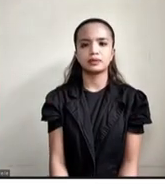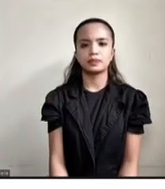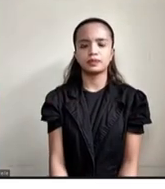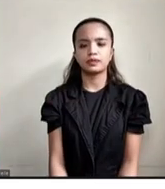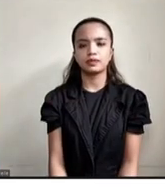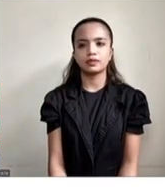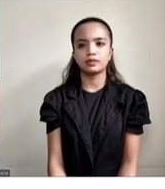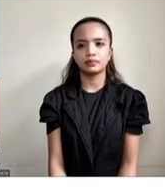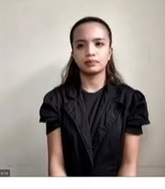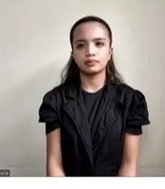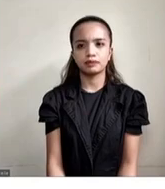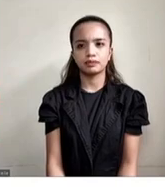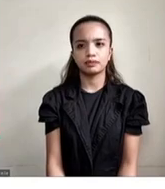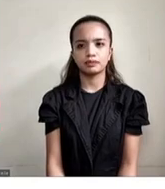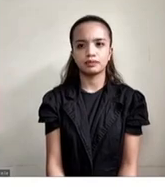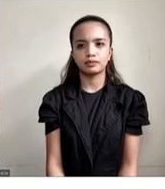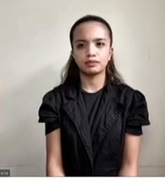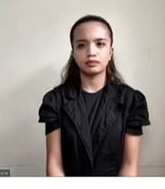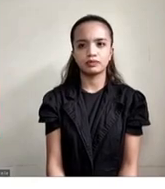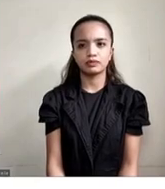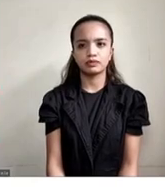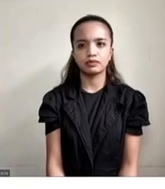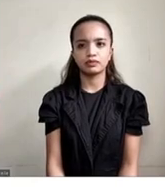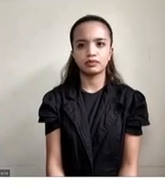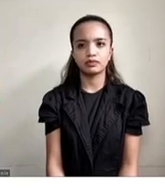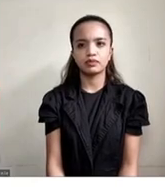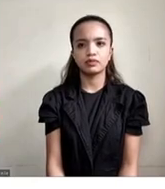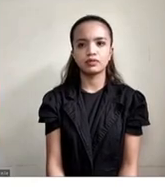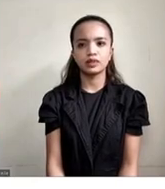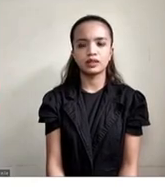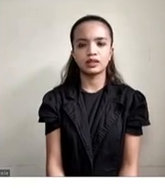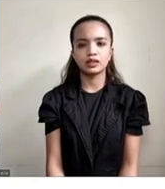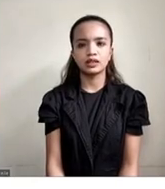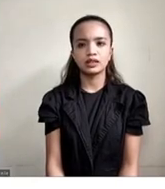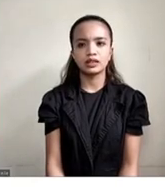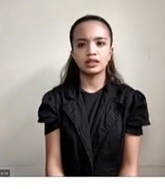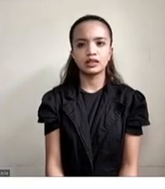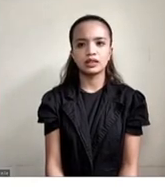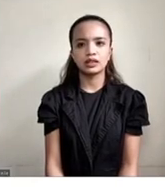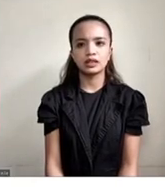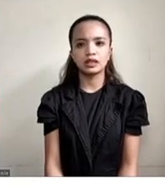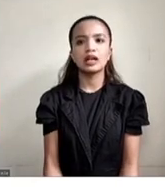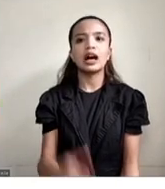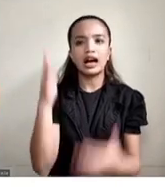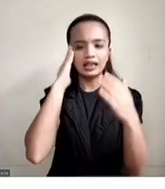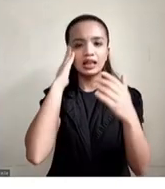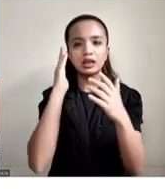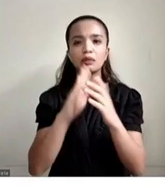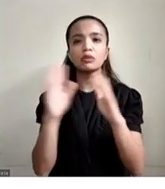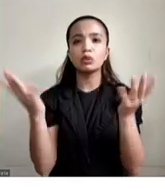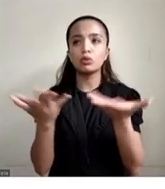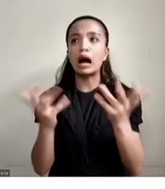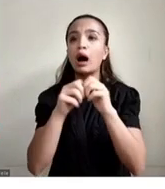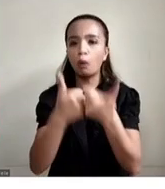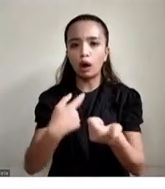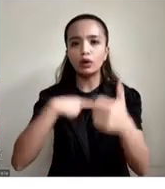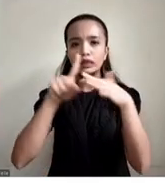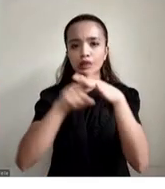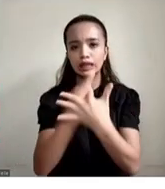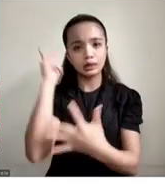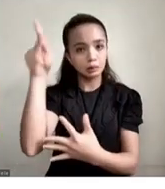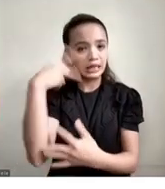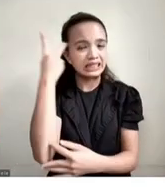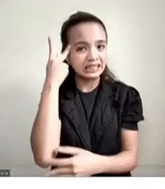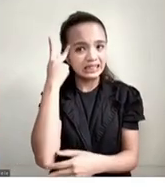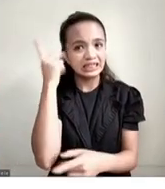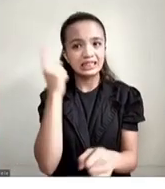or, yeah, kasi di ba parang, you know, where I started in politics, right? Carmina, na 2013,